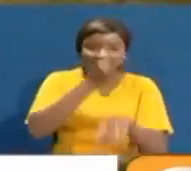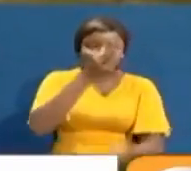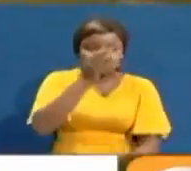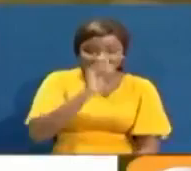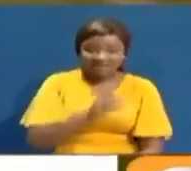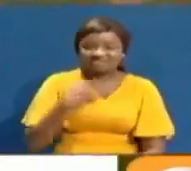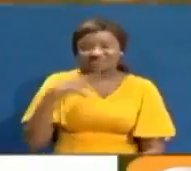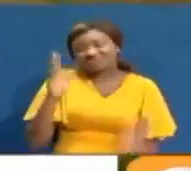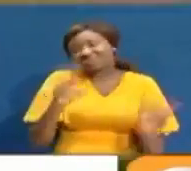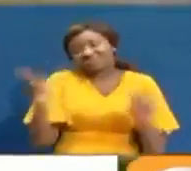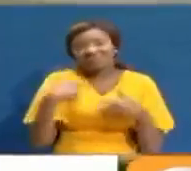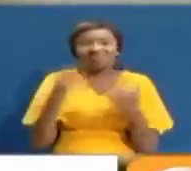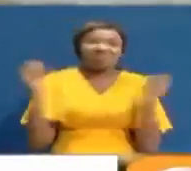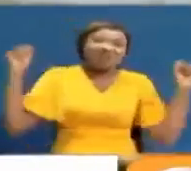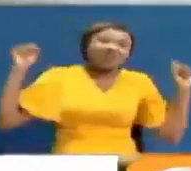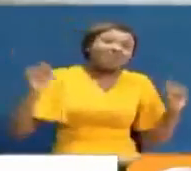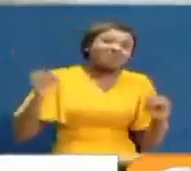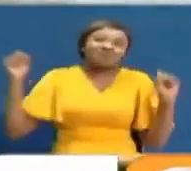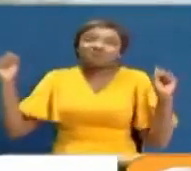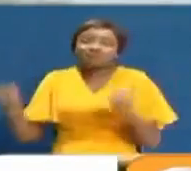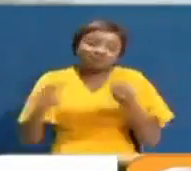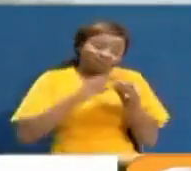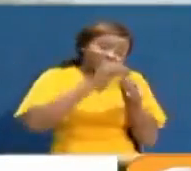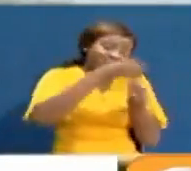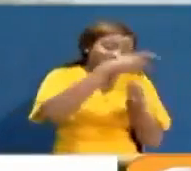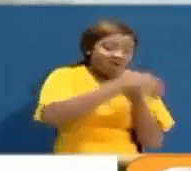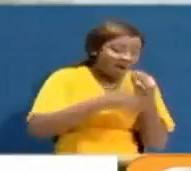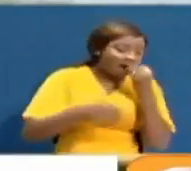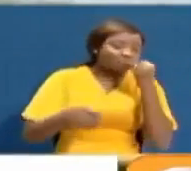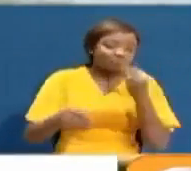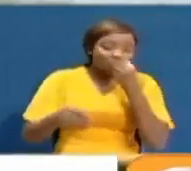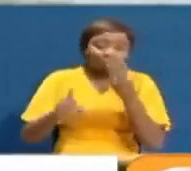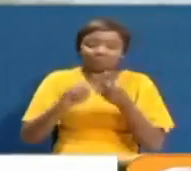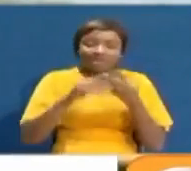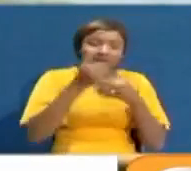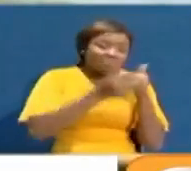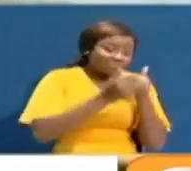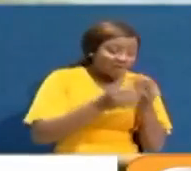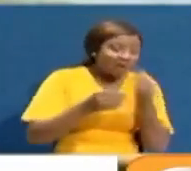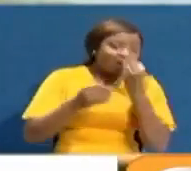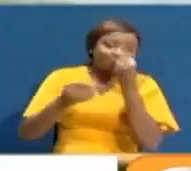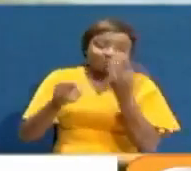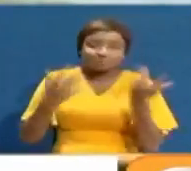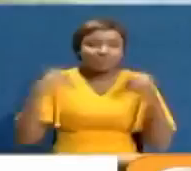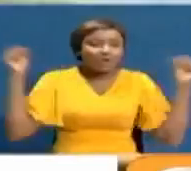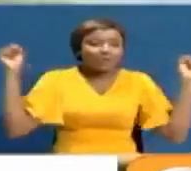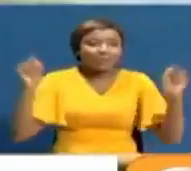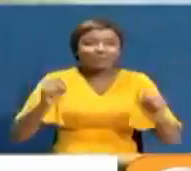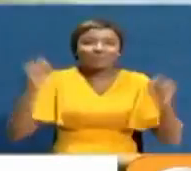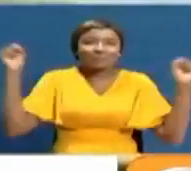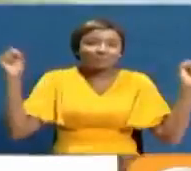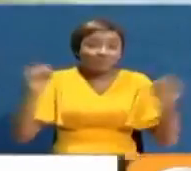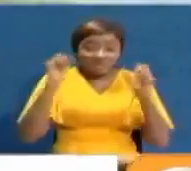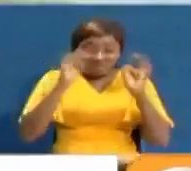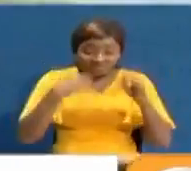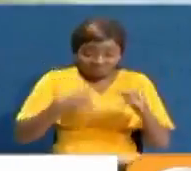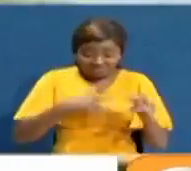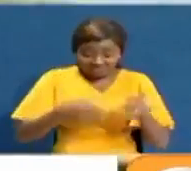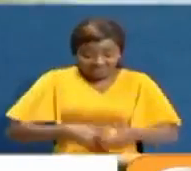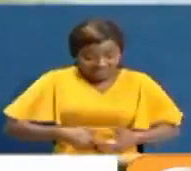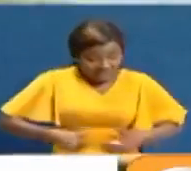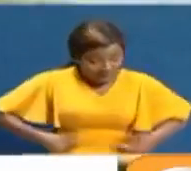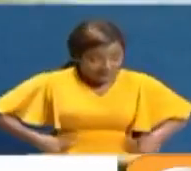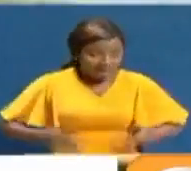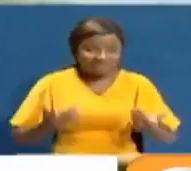take mangoes, bread in my pocket. And then I just go flying. When I come hungry, I just